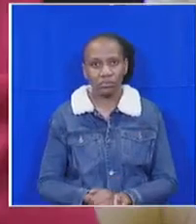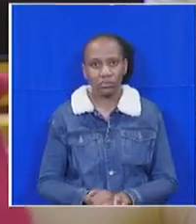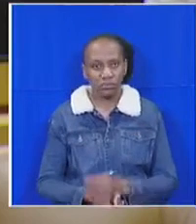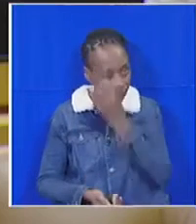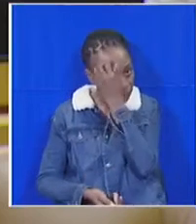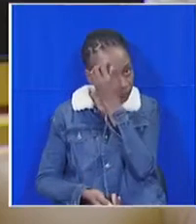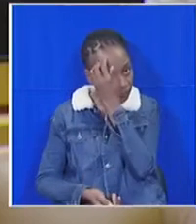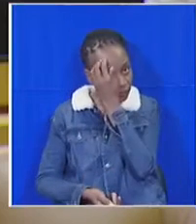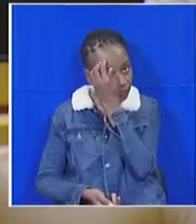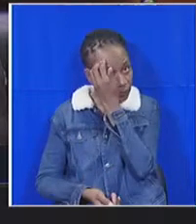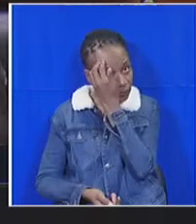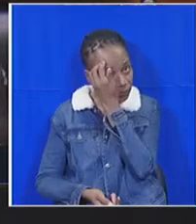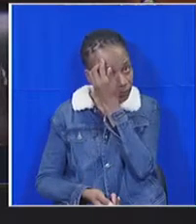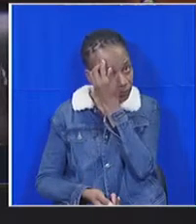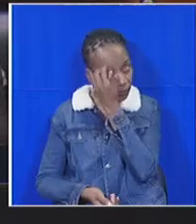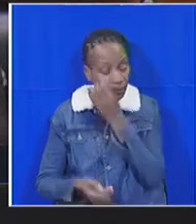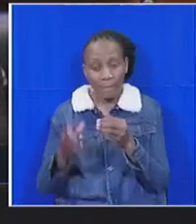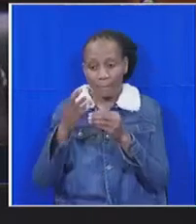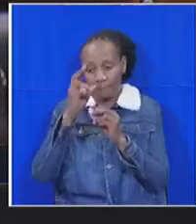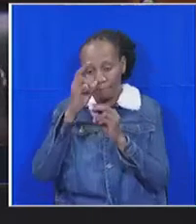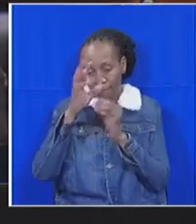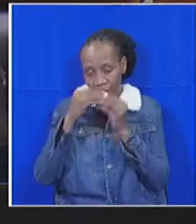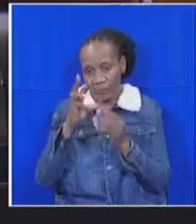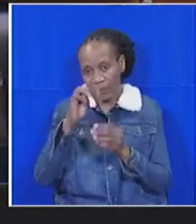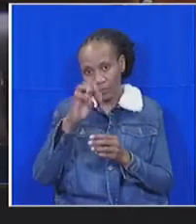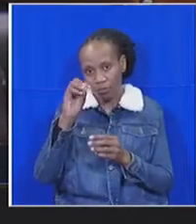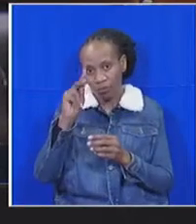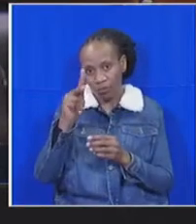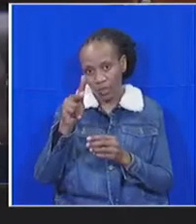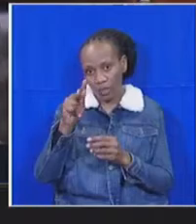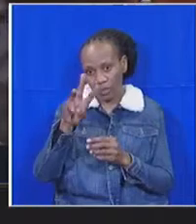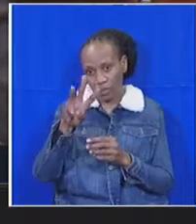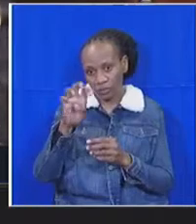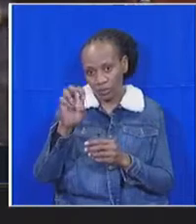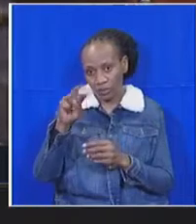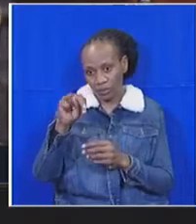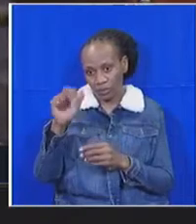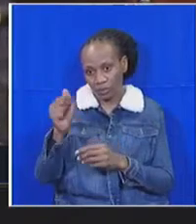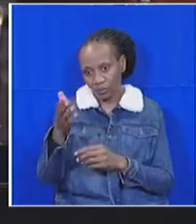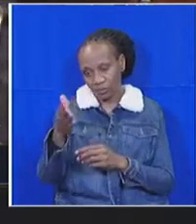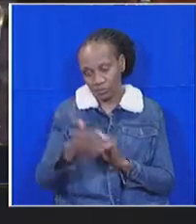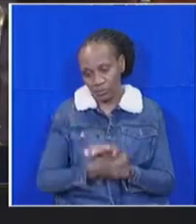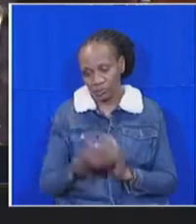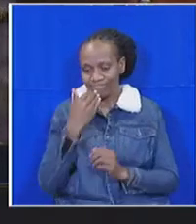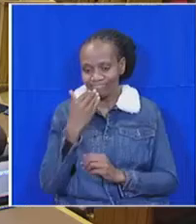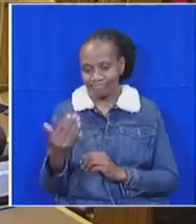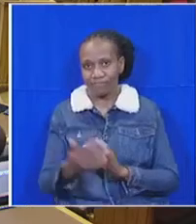Honorable Mokoena? No, don't